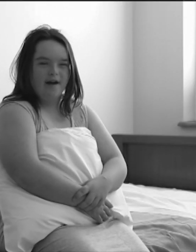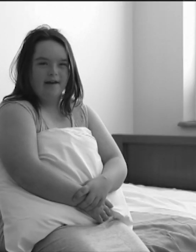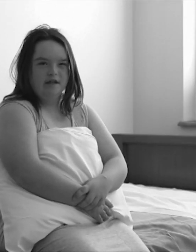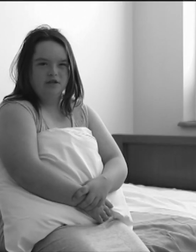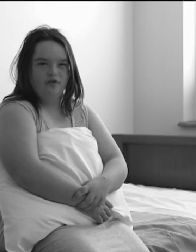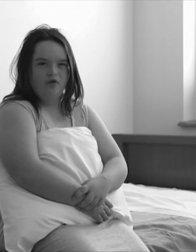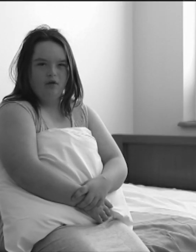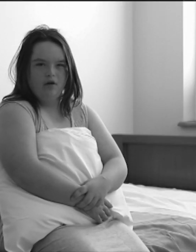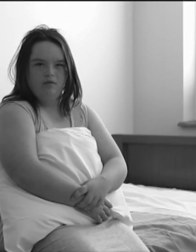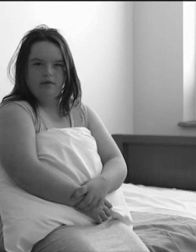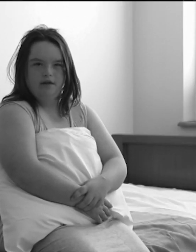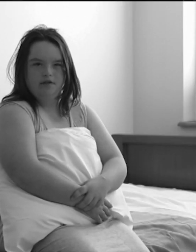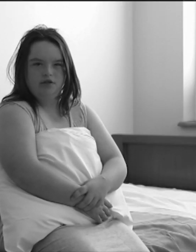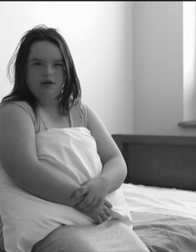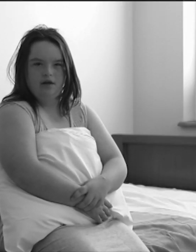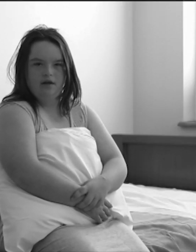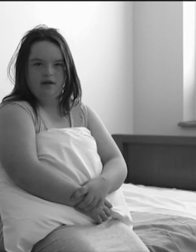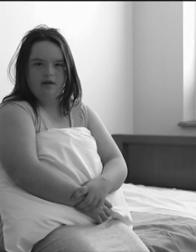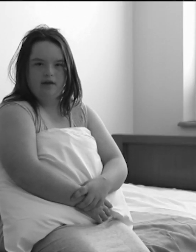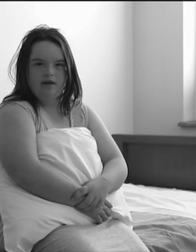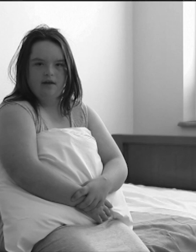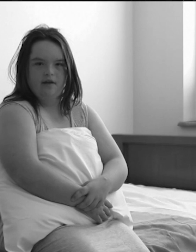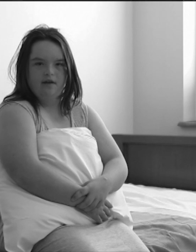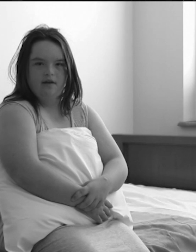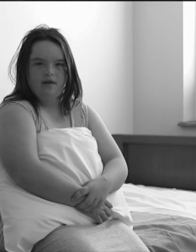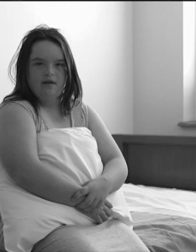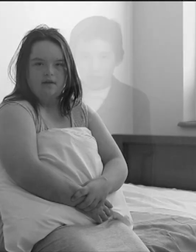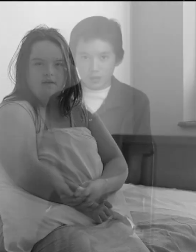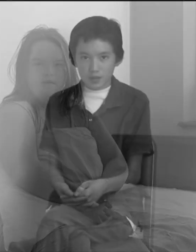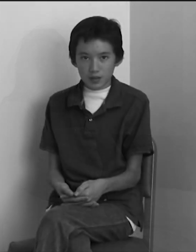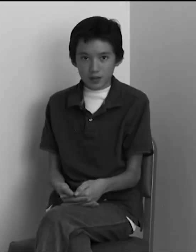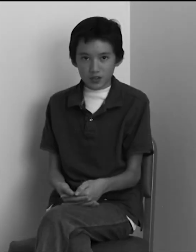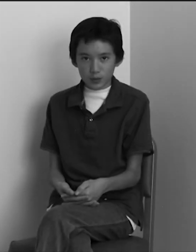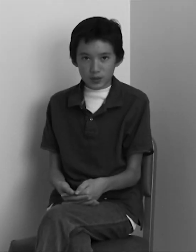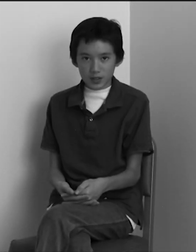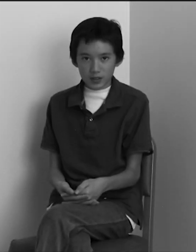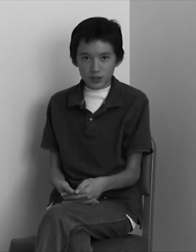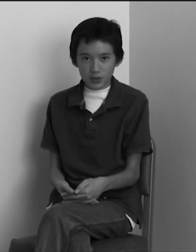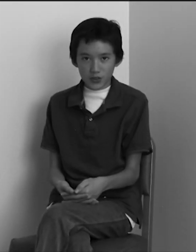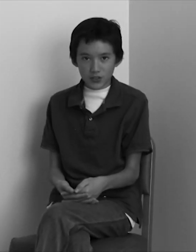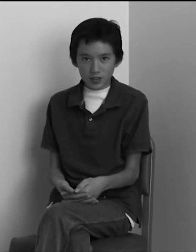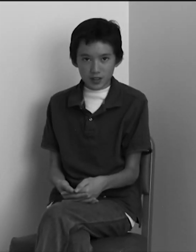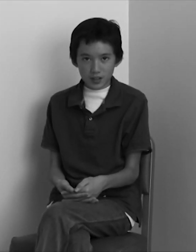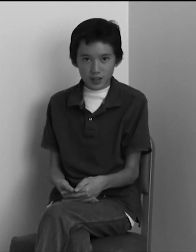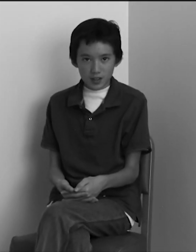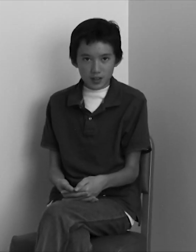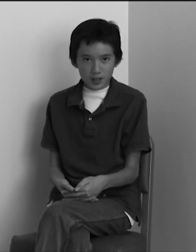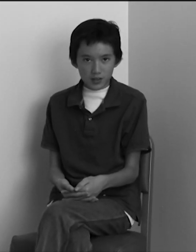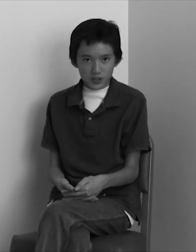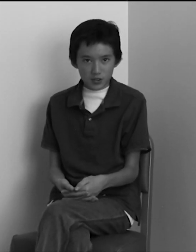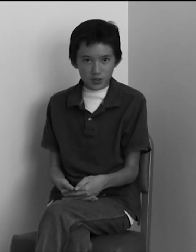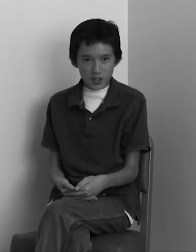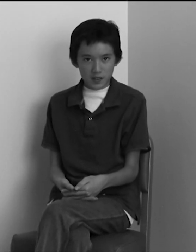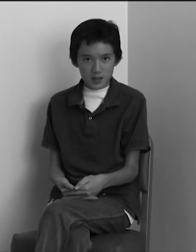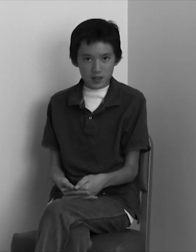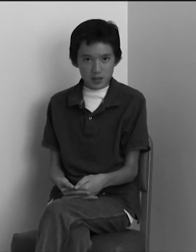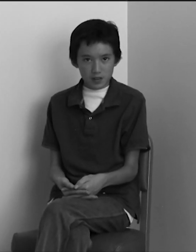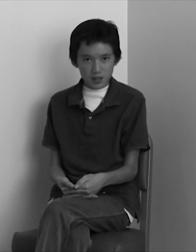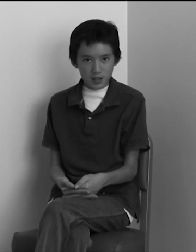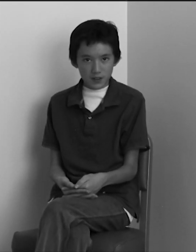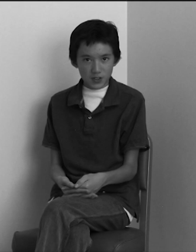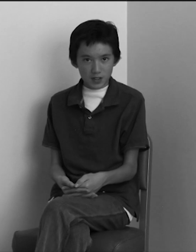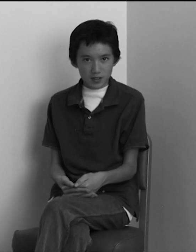Got a package full of wishes to be understood,